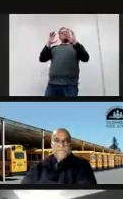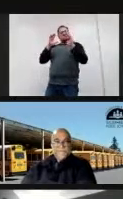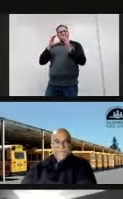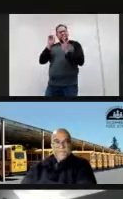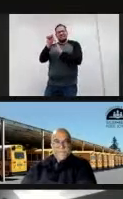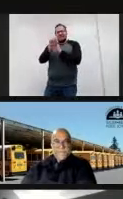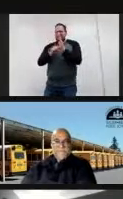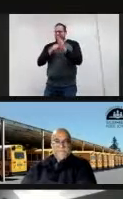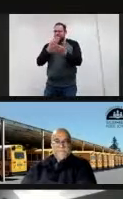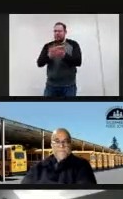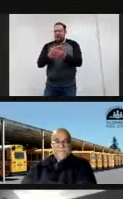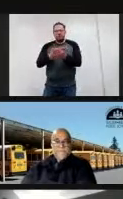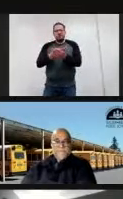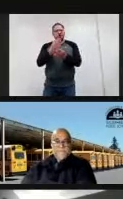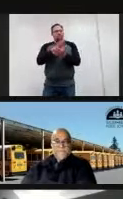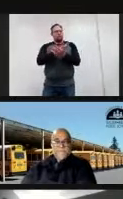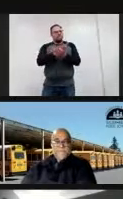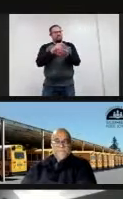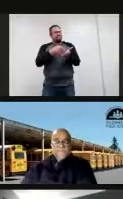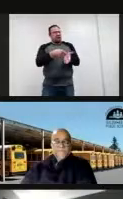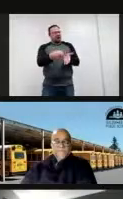those things.